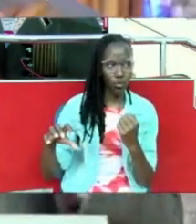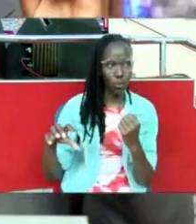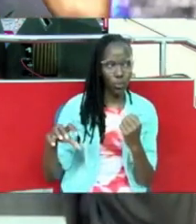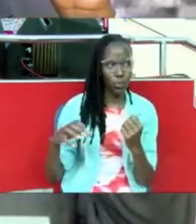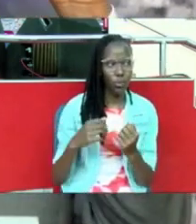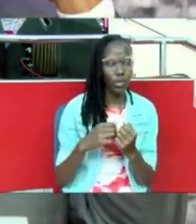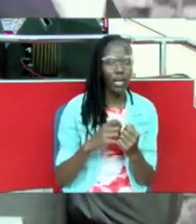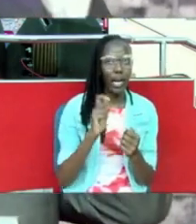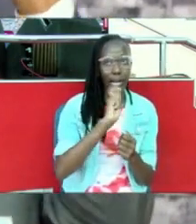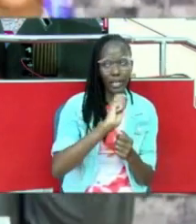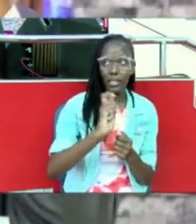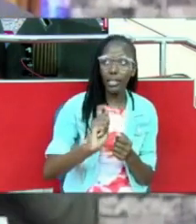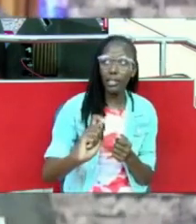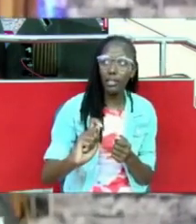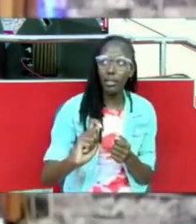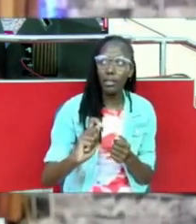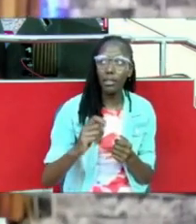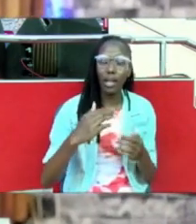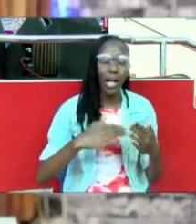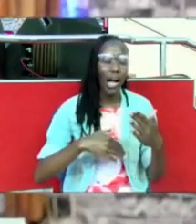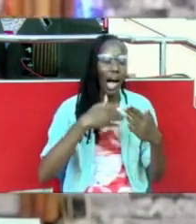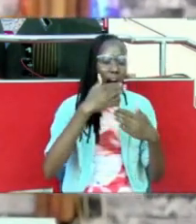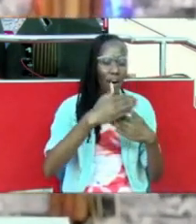I had written after 40 days.